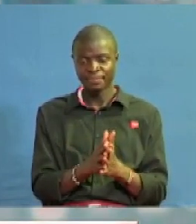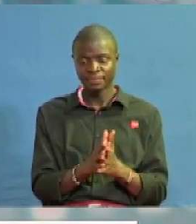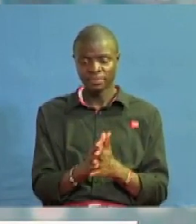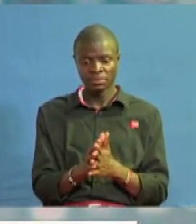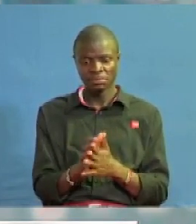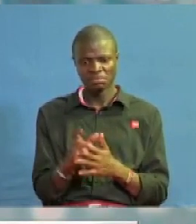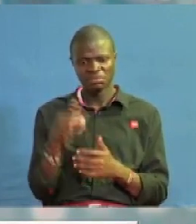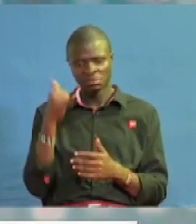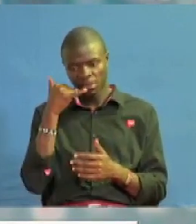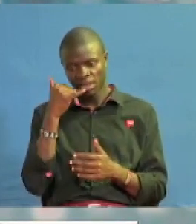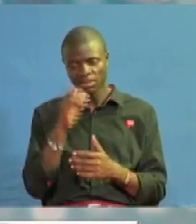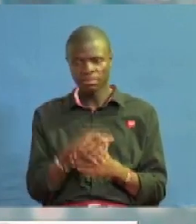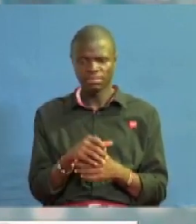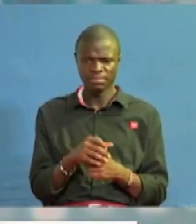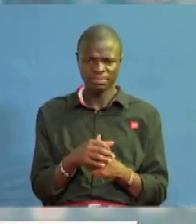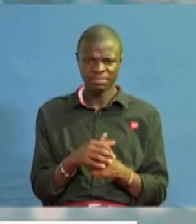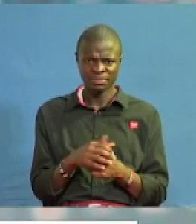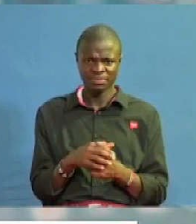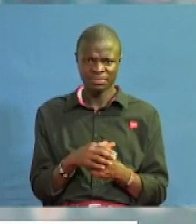find telecommunications, you will find,